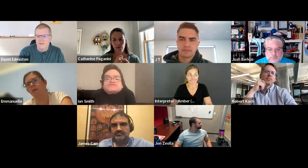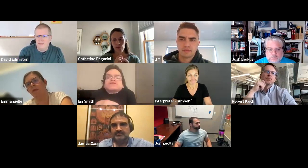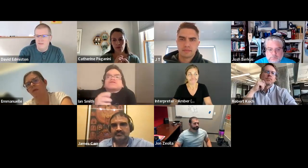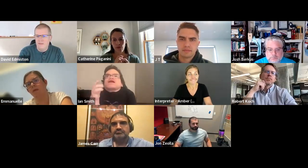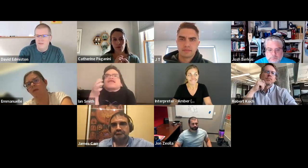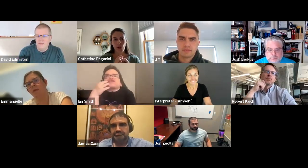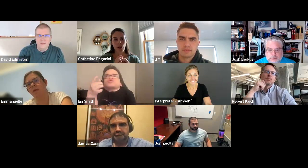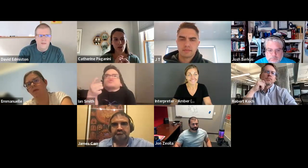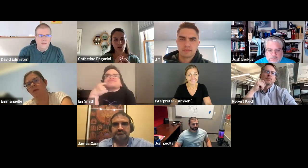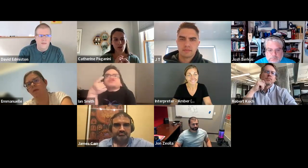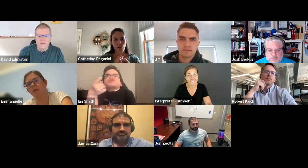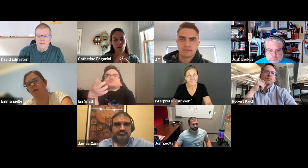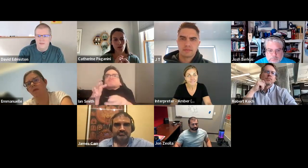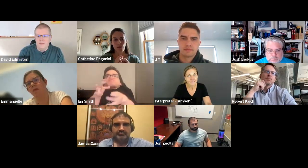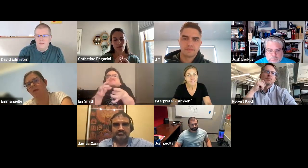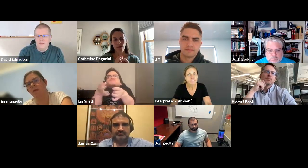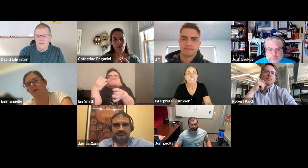there.